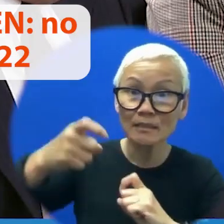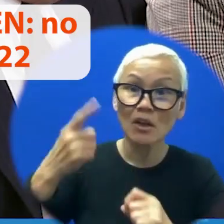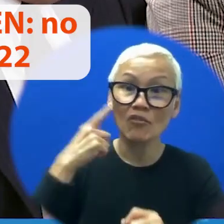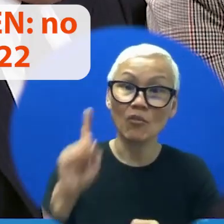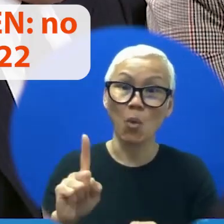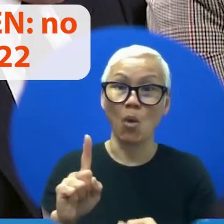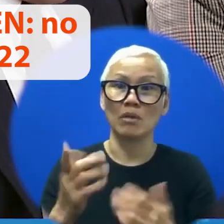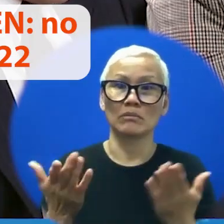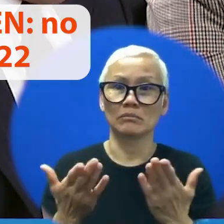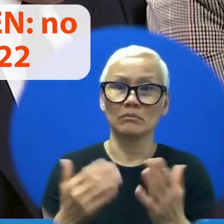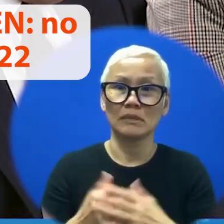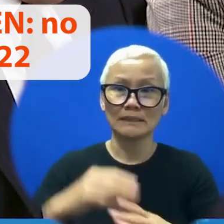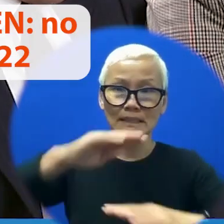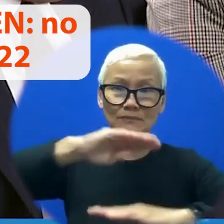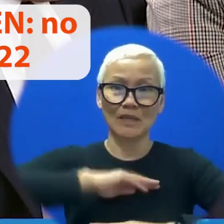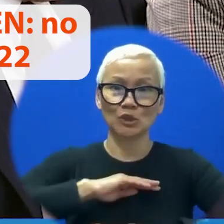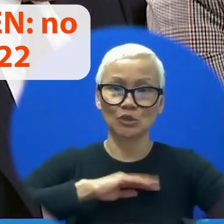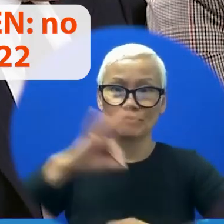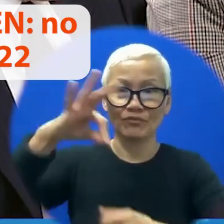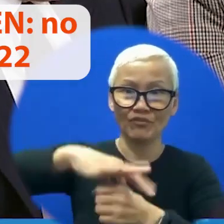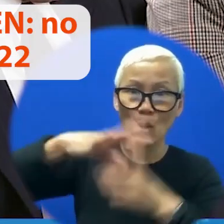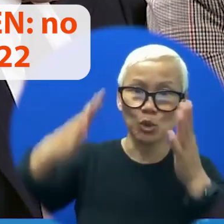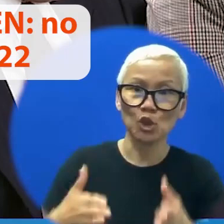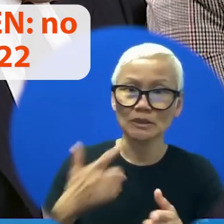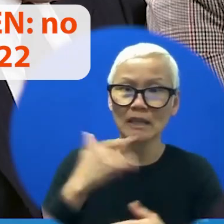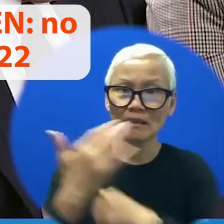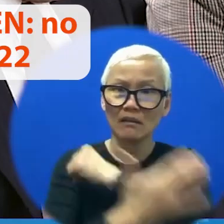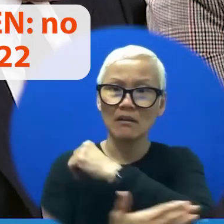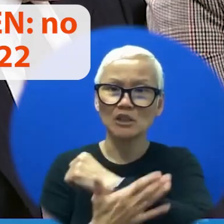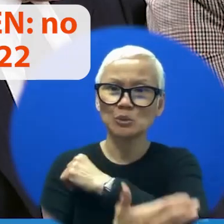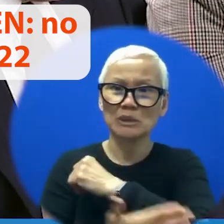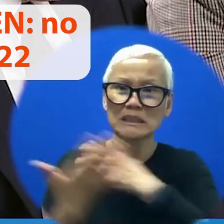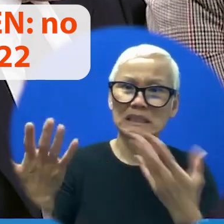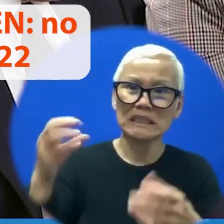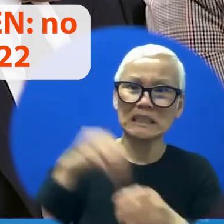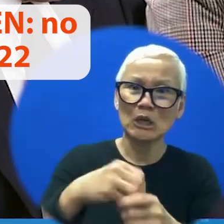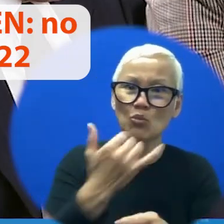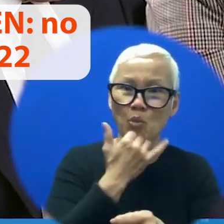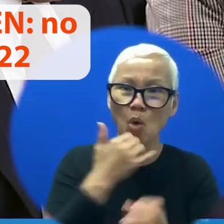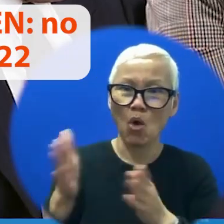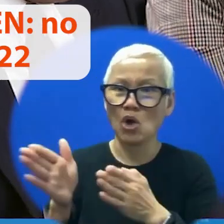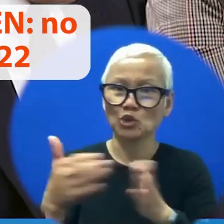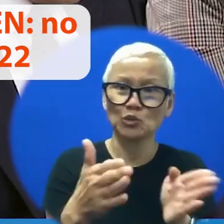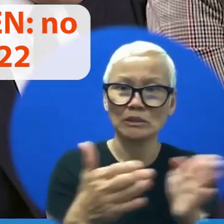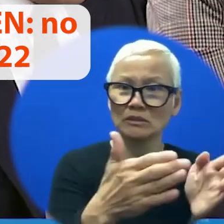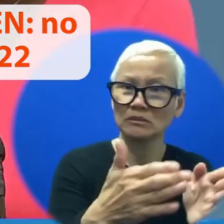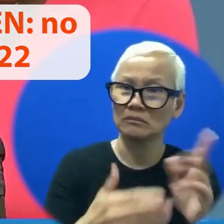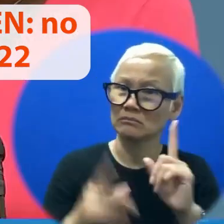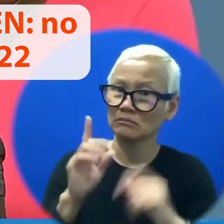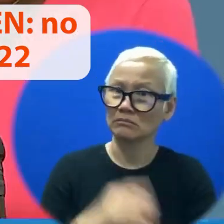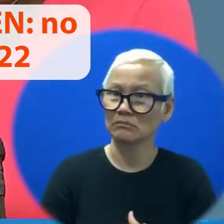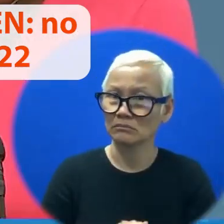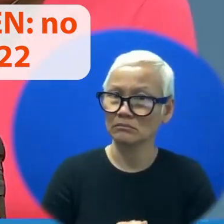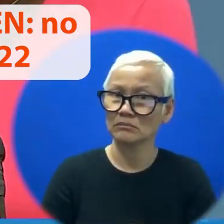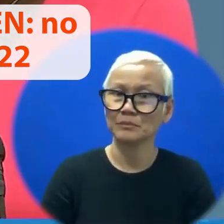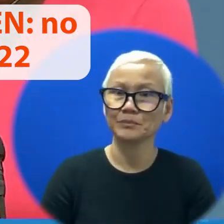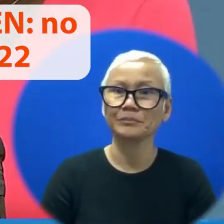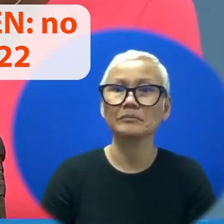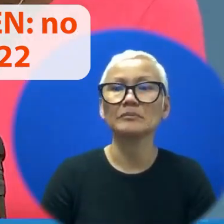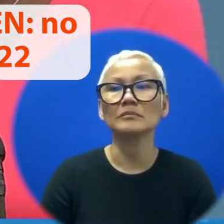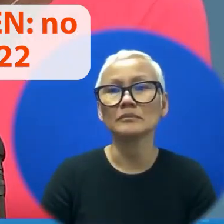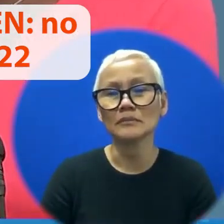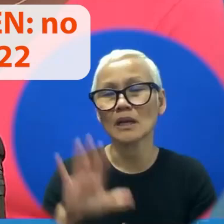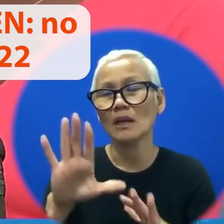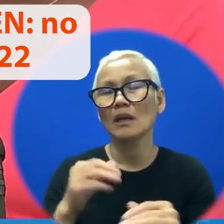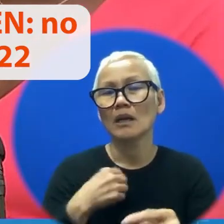I guess, in terms of satisfying those voters who are saying that they think the country's headed in the wrong direction? Well, we think that... Well,